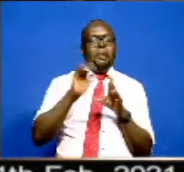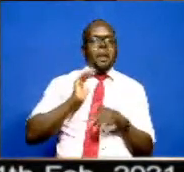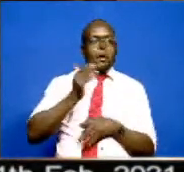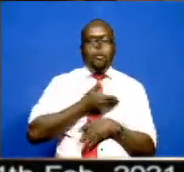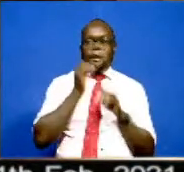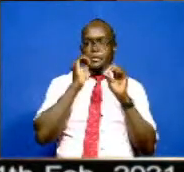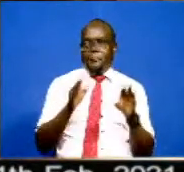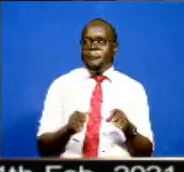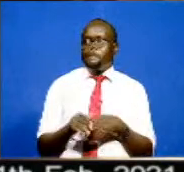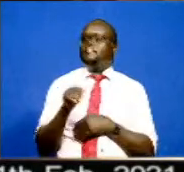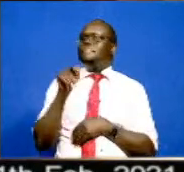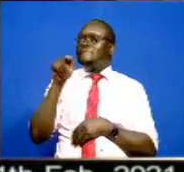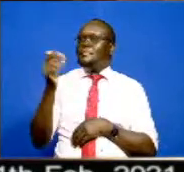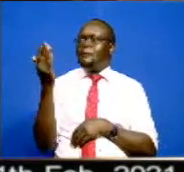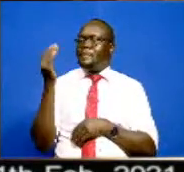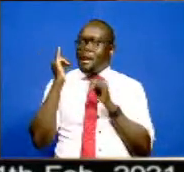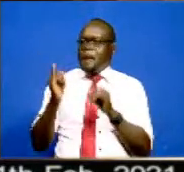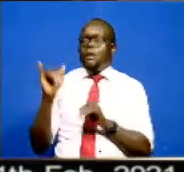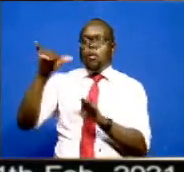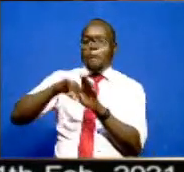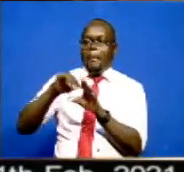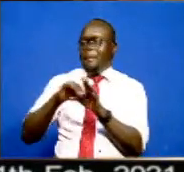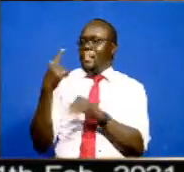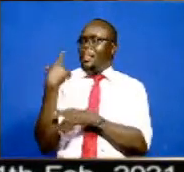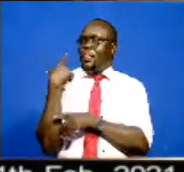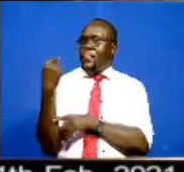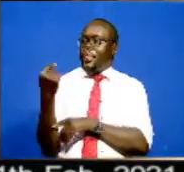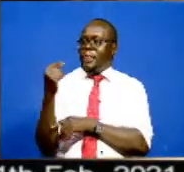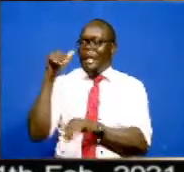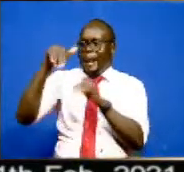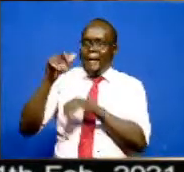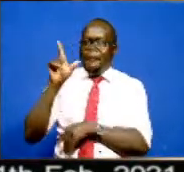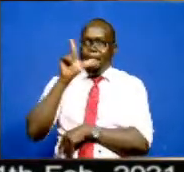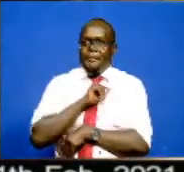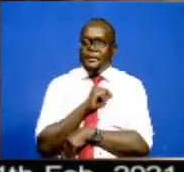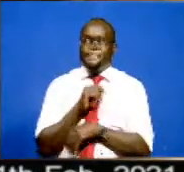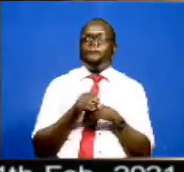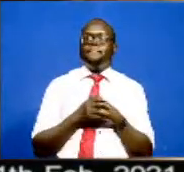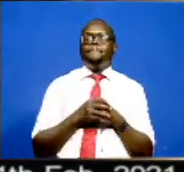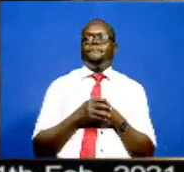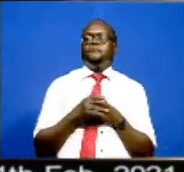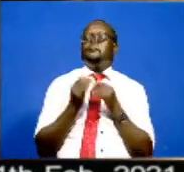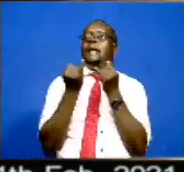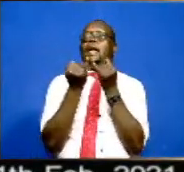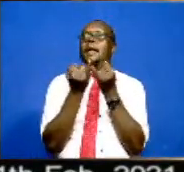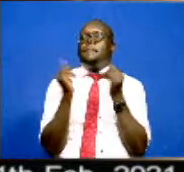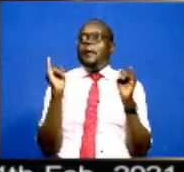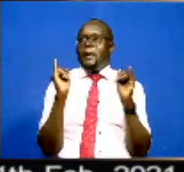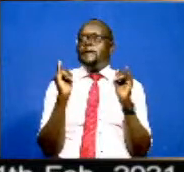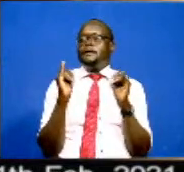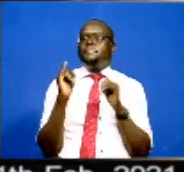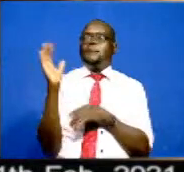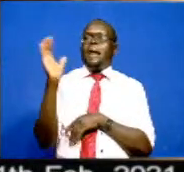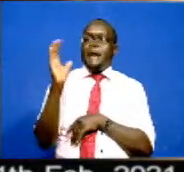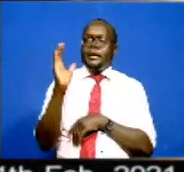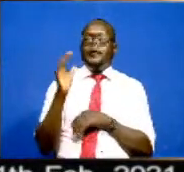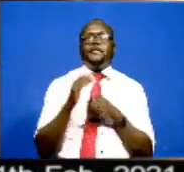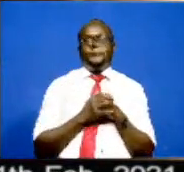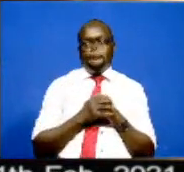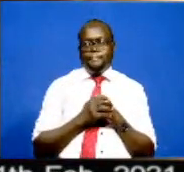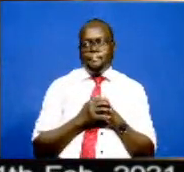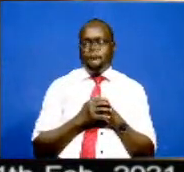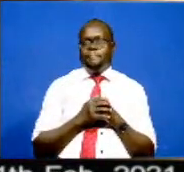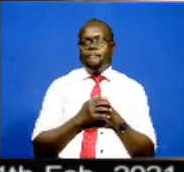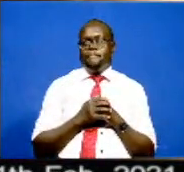is a new member in Mozambique. He came in on an independent, as an independent candidate, and he